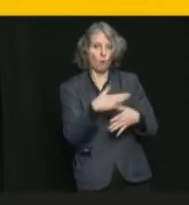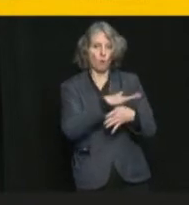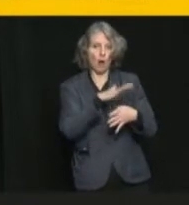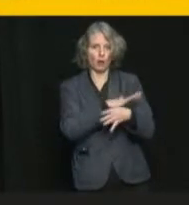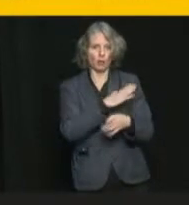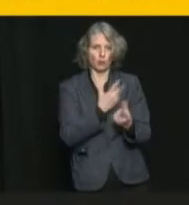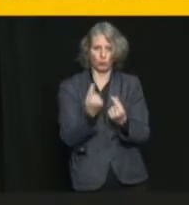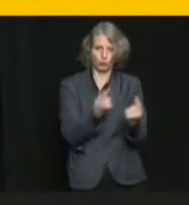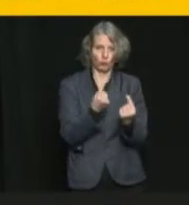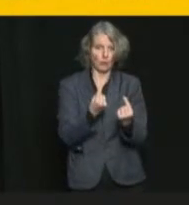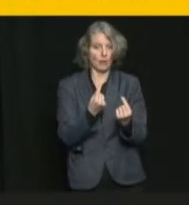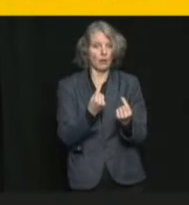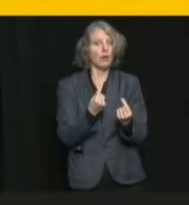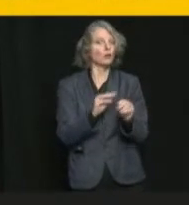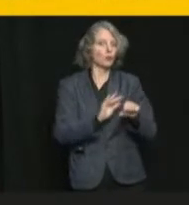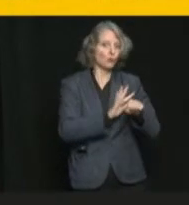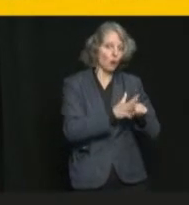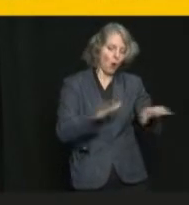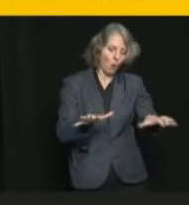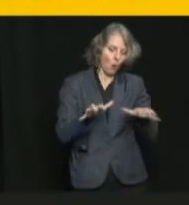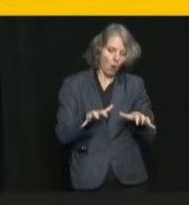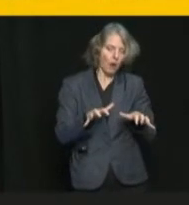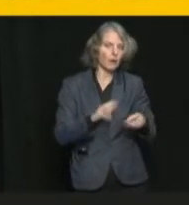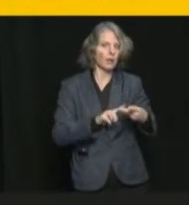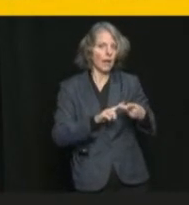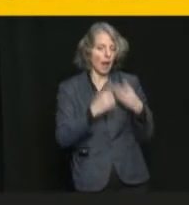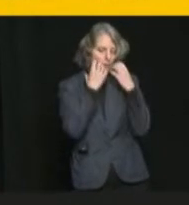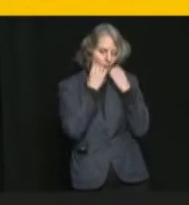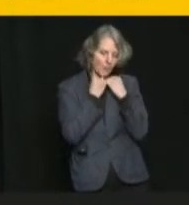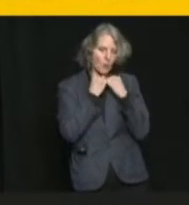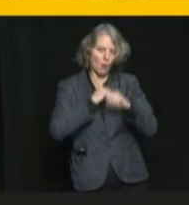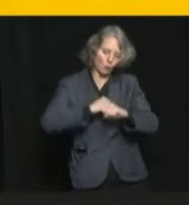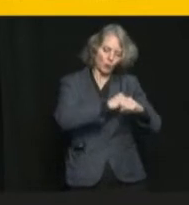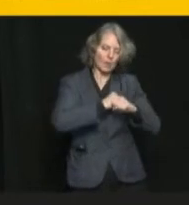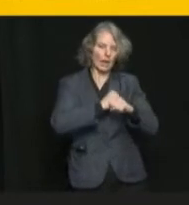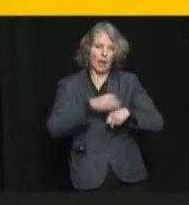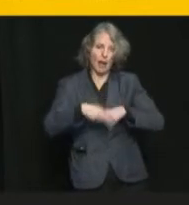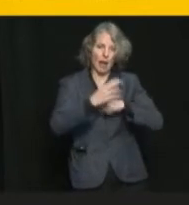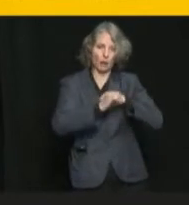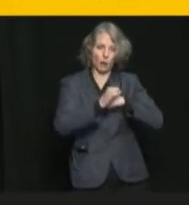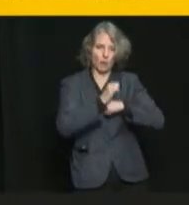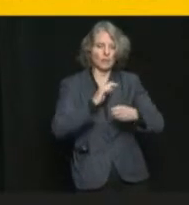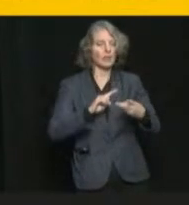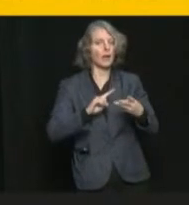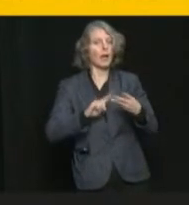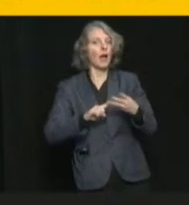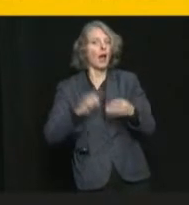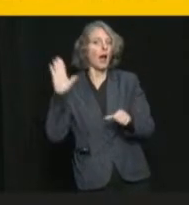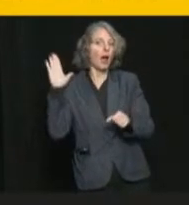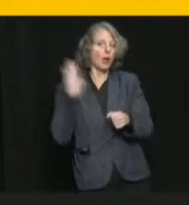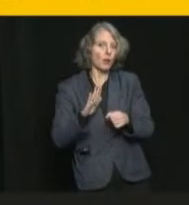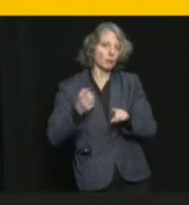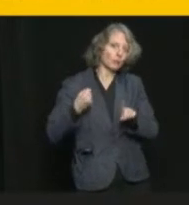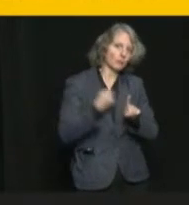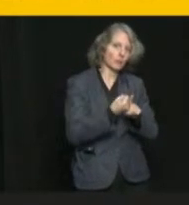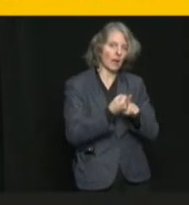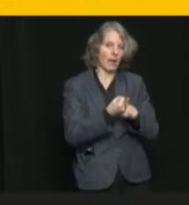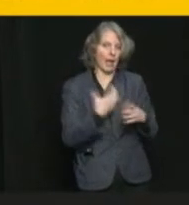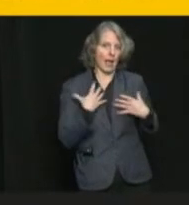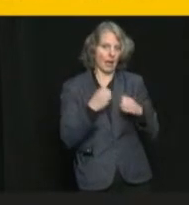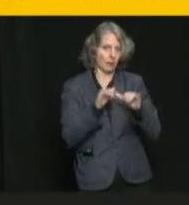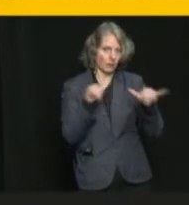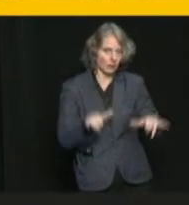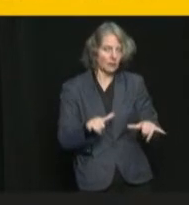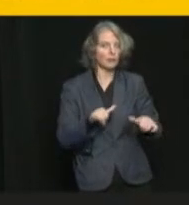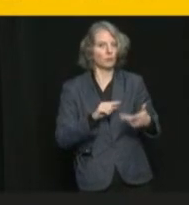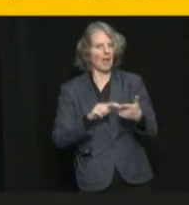of the virus, protect Canada's most vulnerable, and limit the impact of the disease on the healthcare system and on the economy.